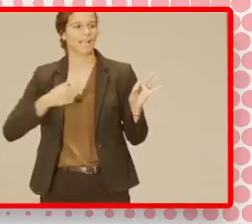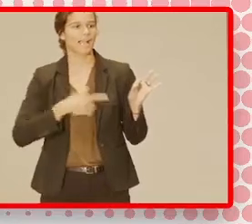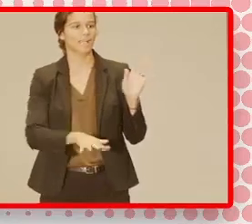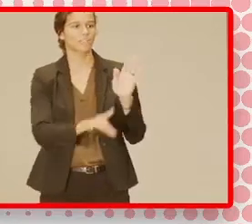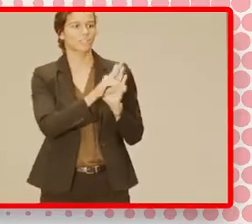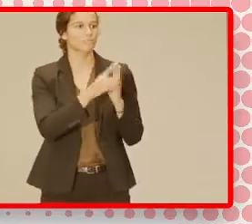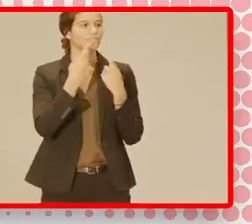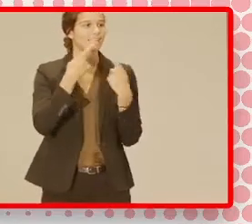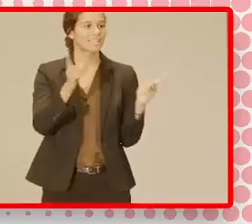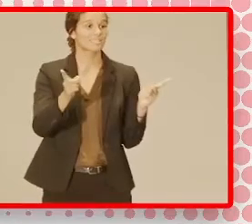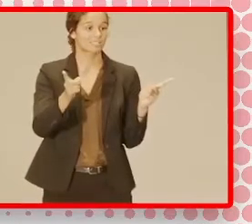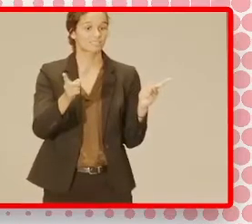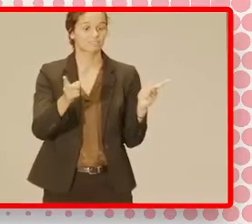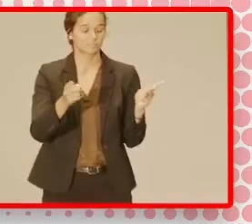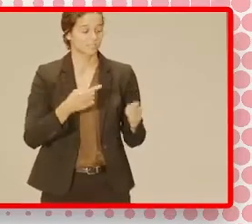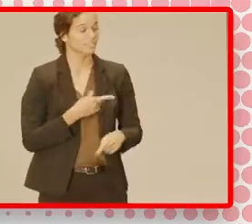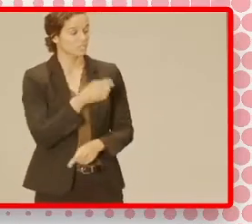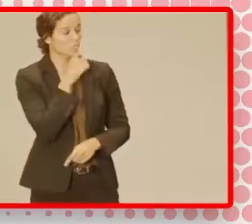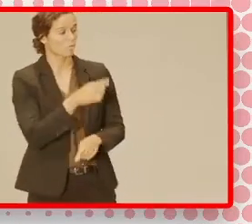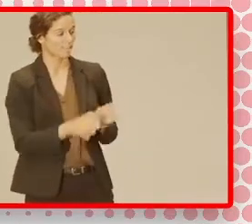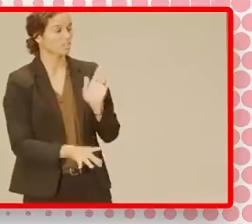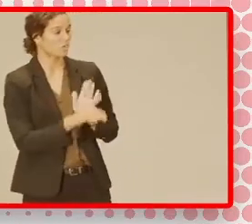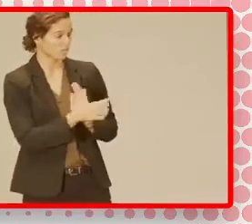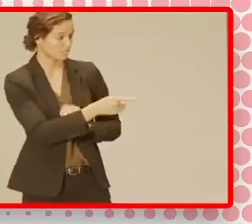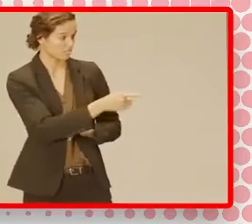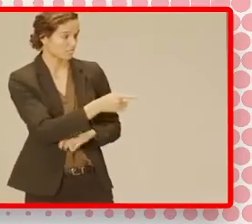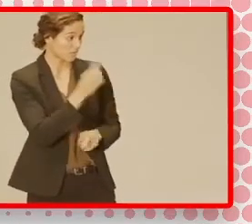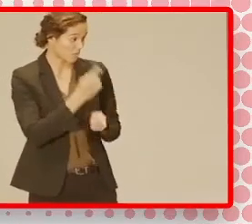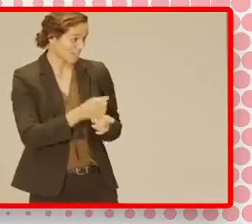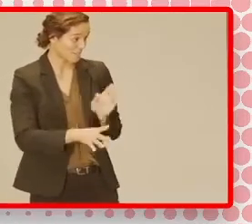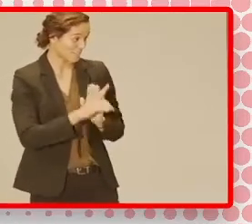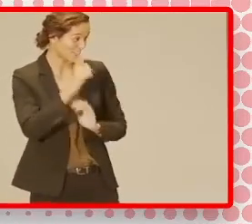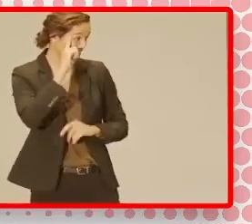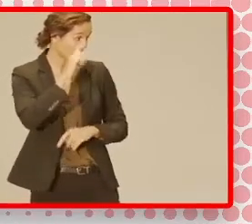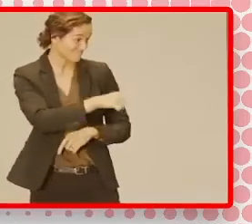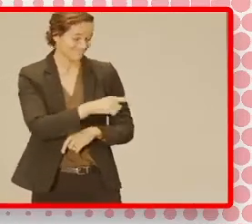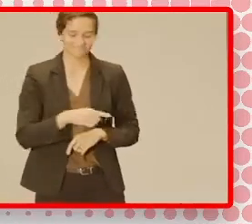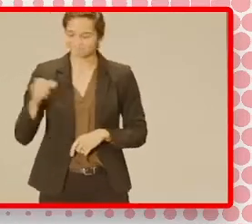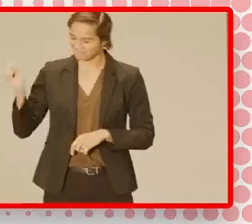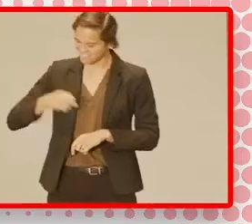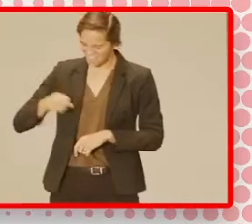Yeah. It is? And you made the right choice? Yeah. You get out of here. You get out of here.